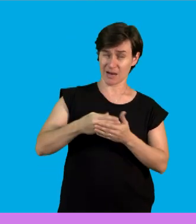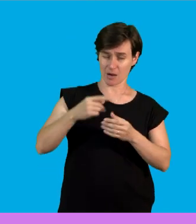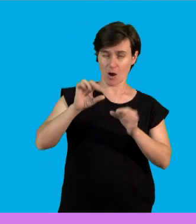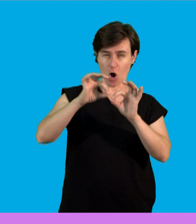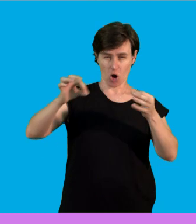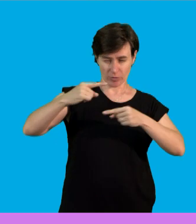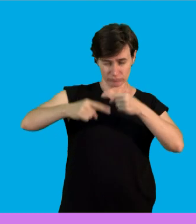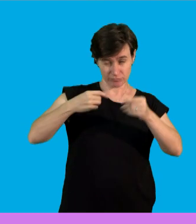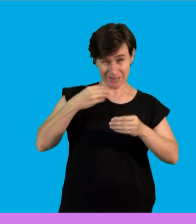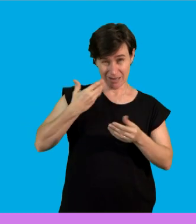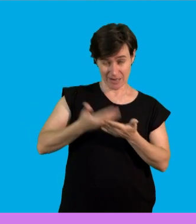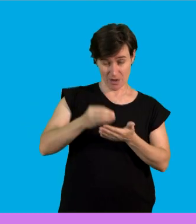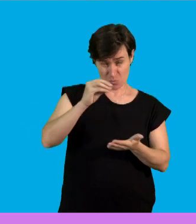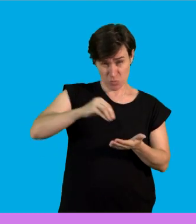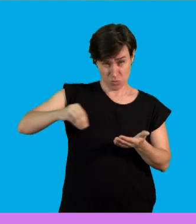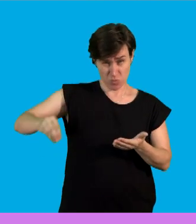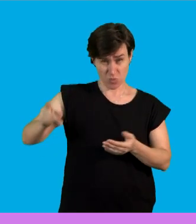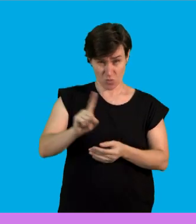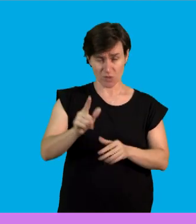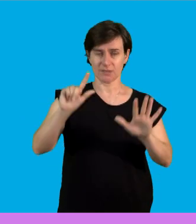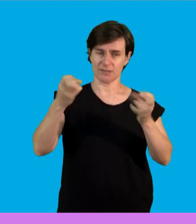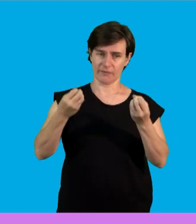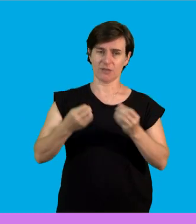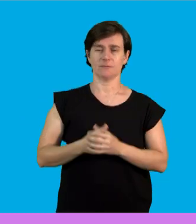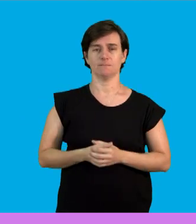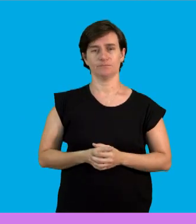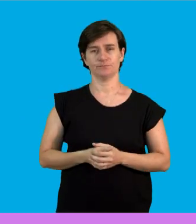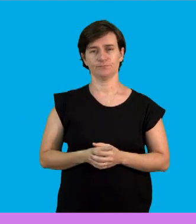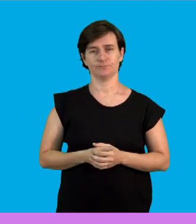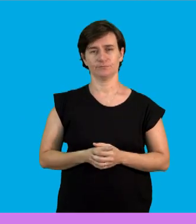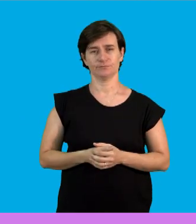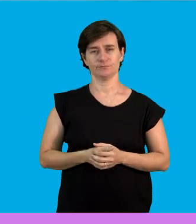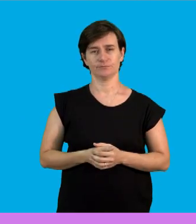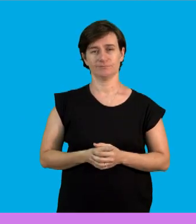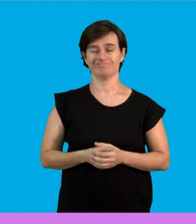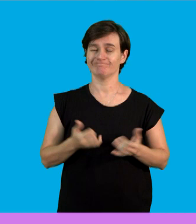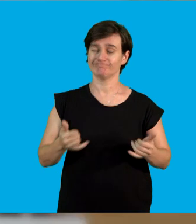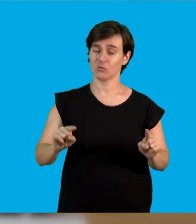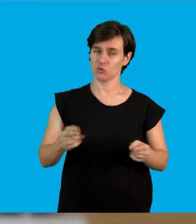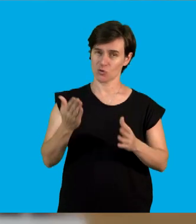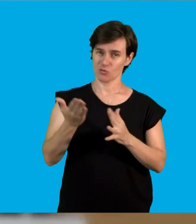maximum number of reels will be 70.